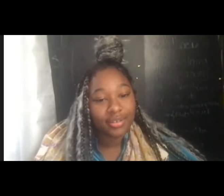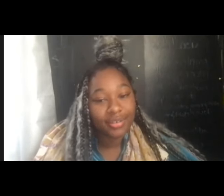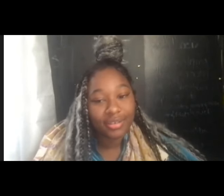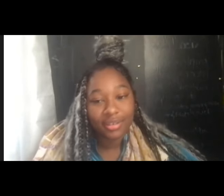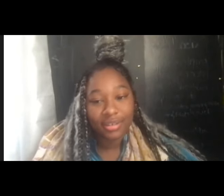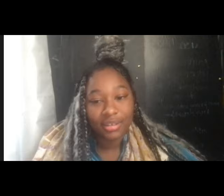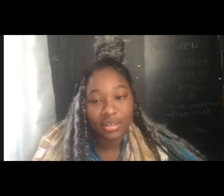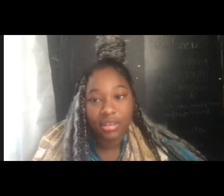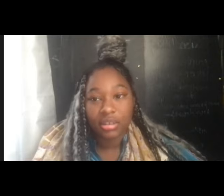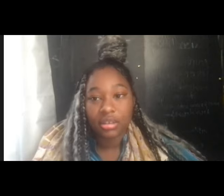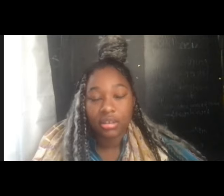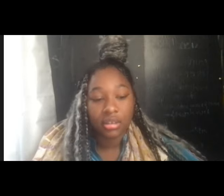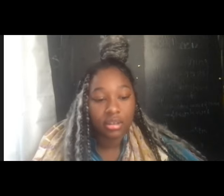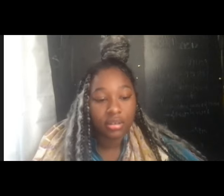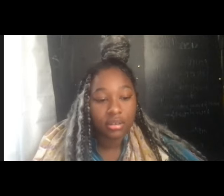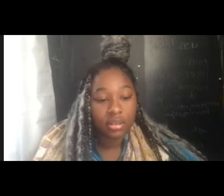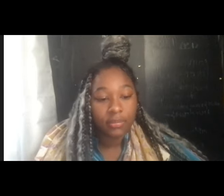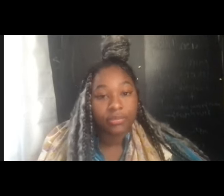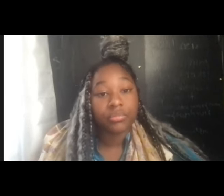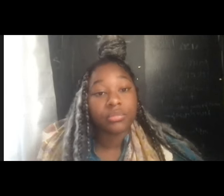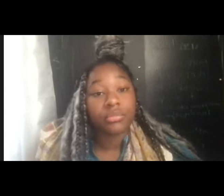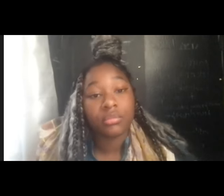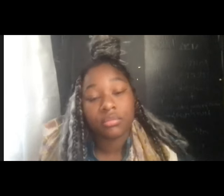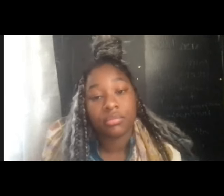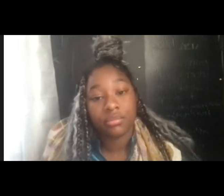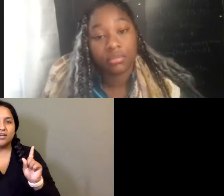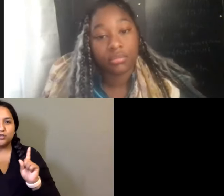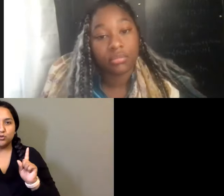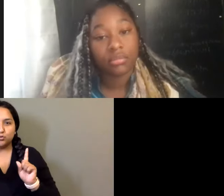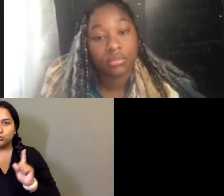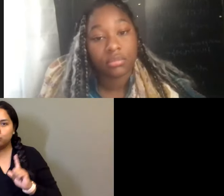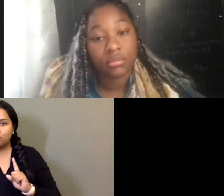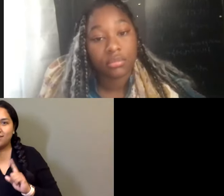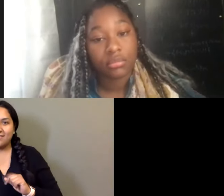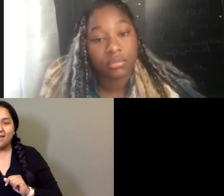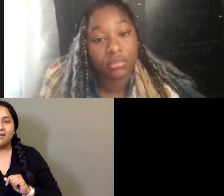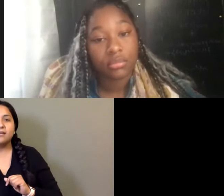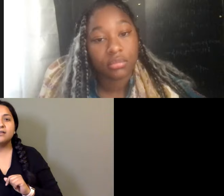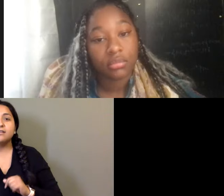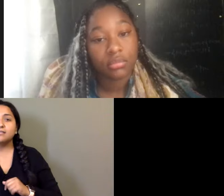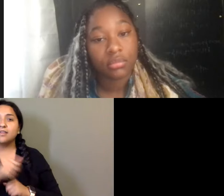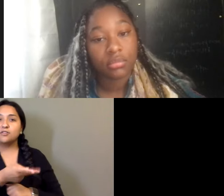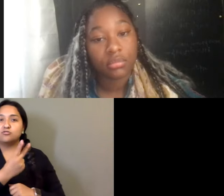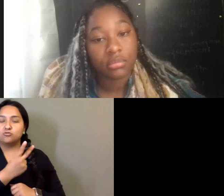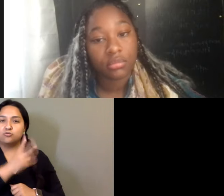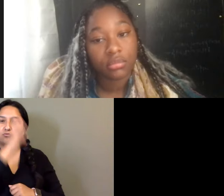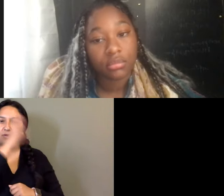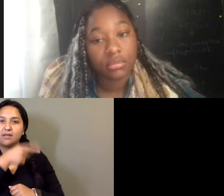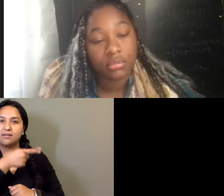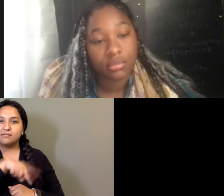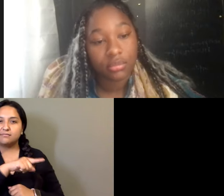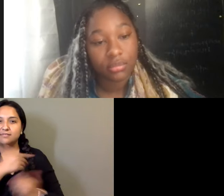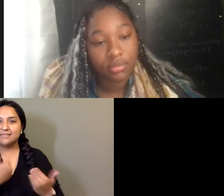Keish, this was different in that yours, you created this. The other two were created on our young folks, and this one was